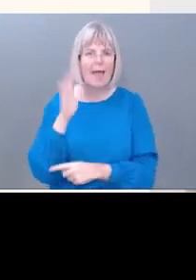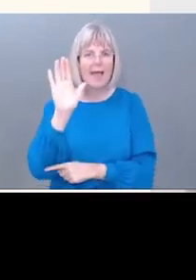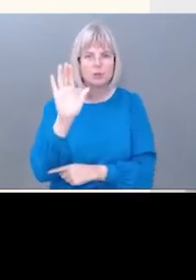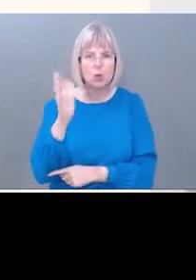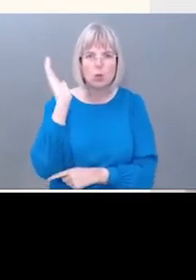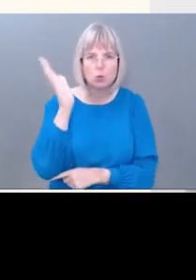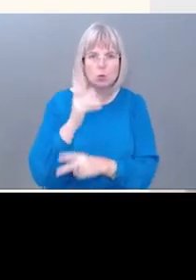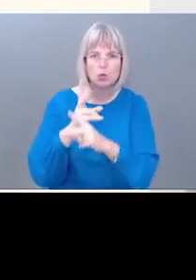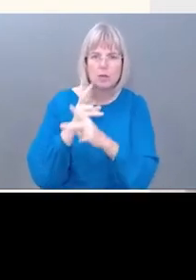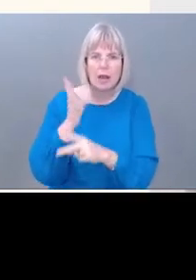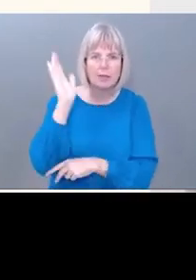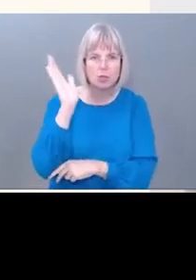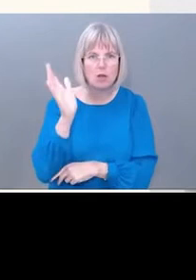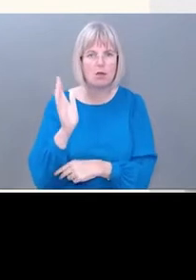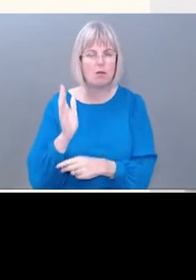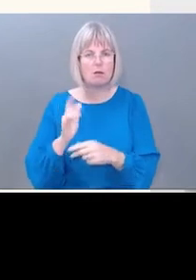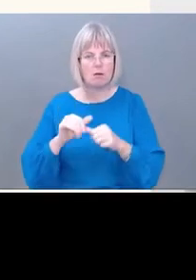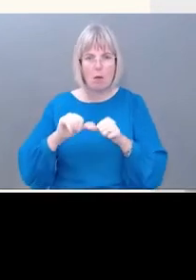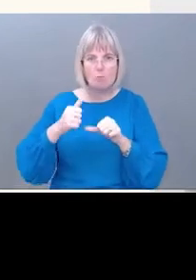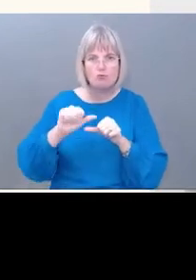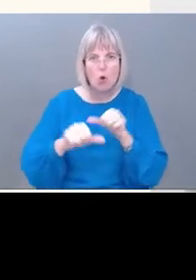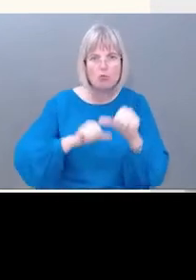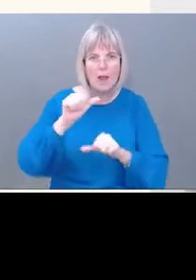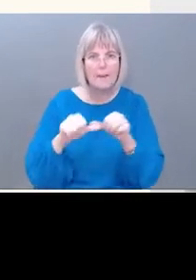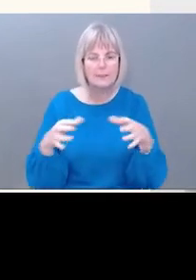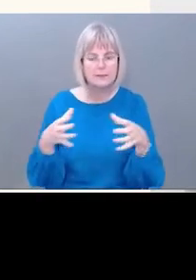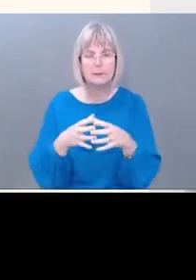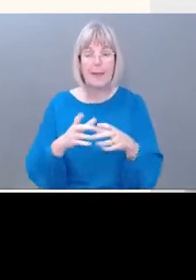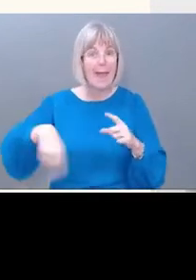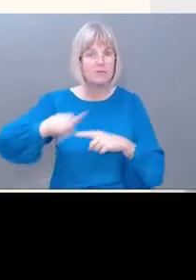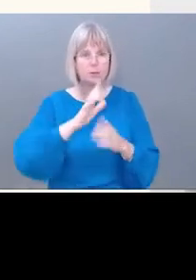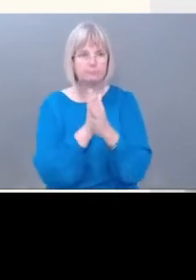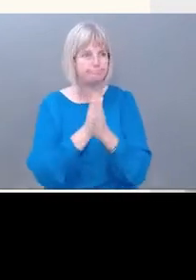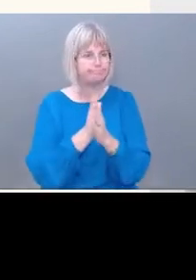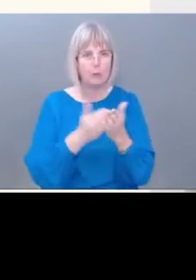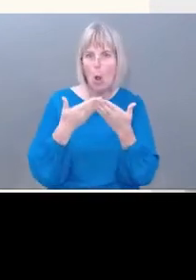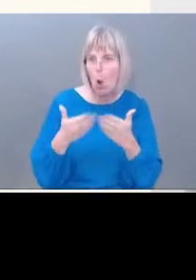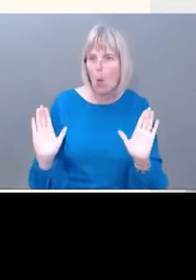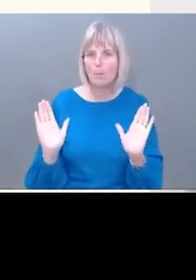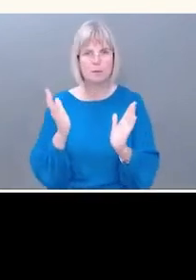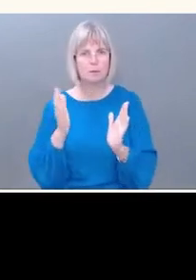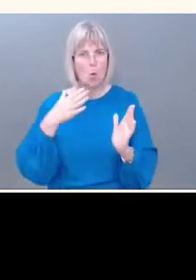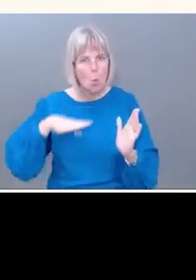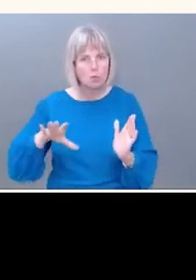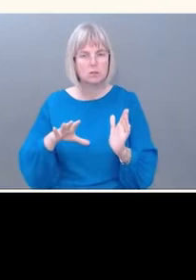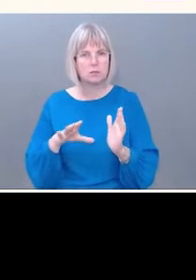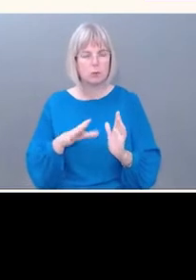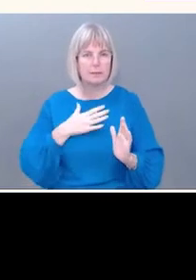programme team, everybody's response has been very willing, very open to have these quite difficult conversations.